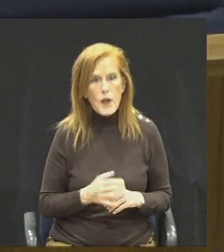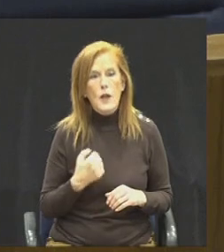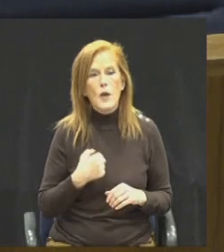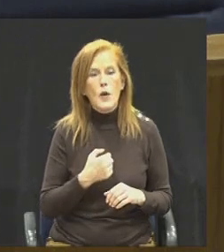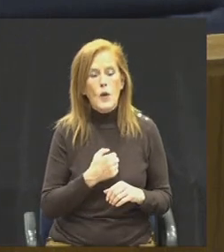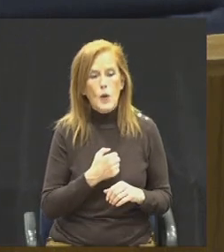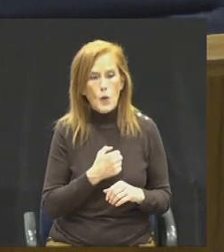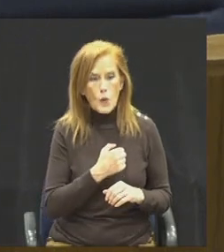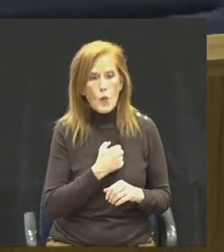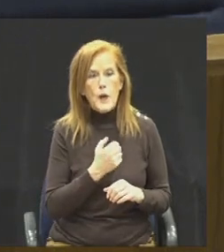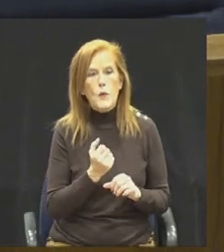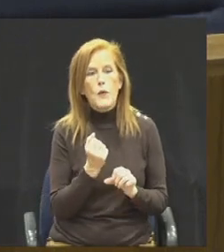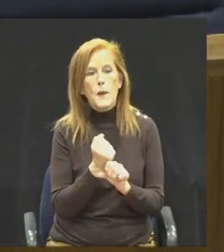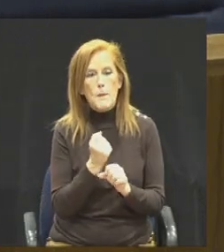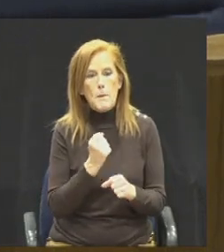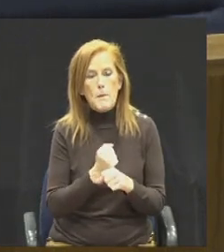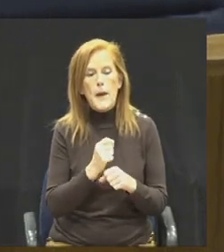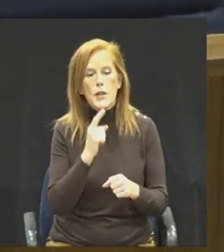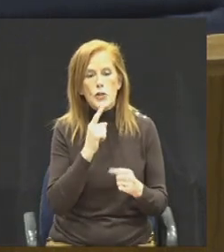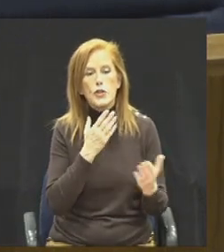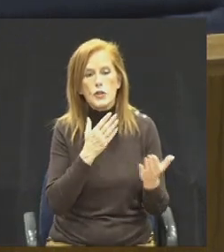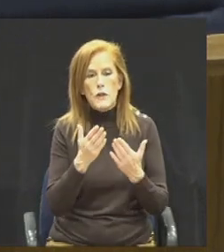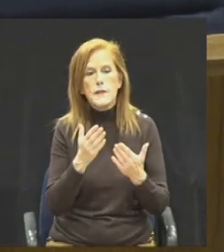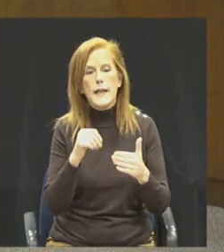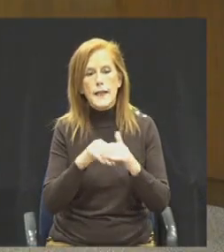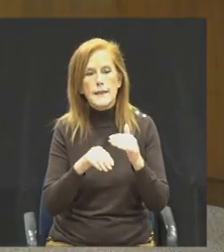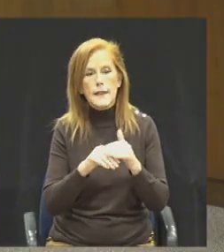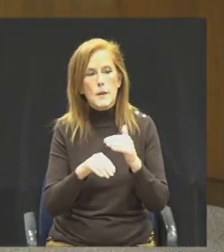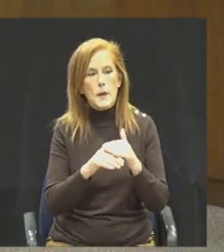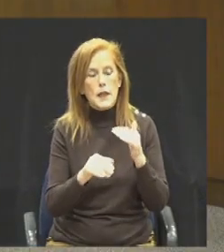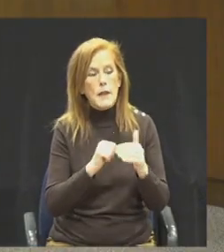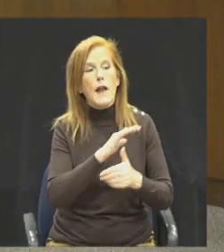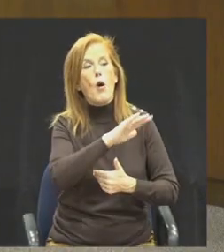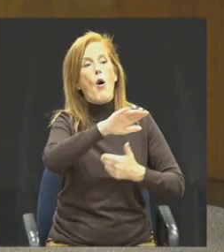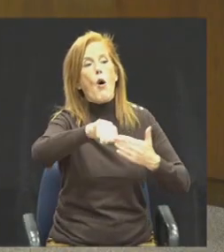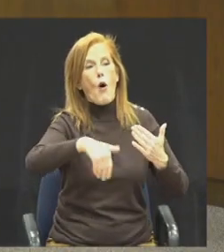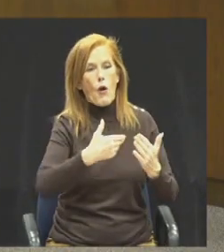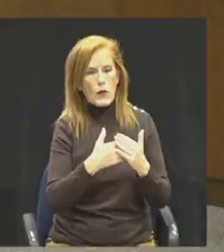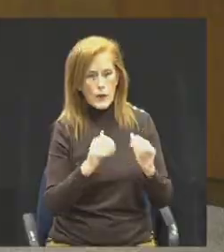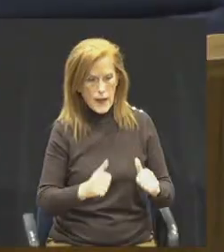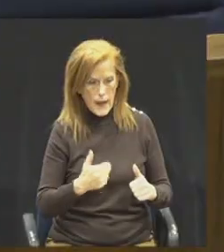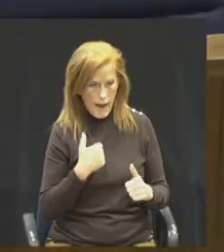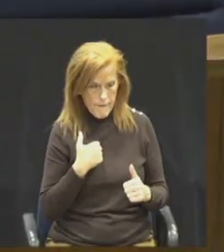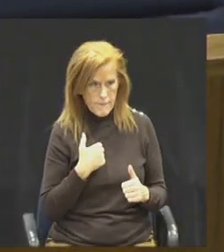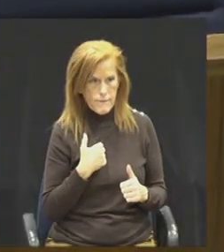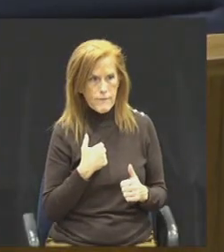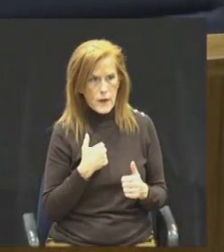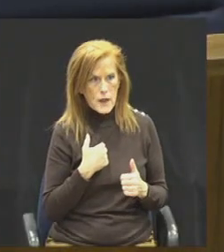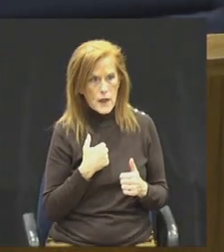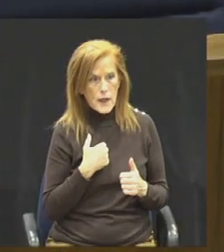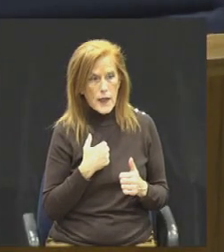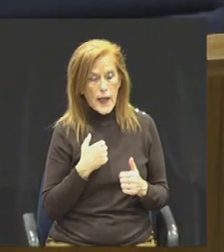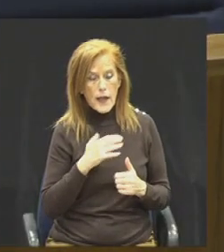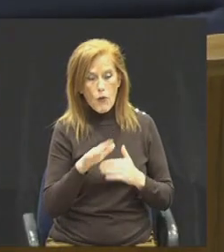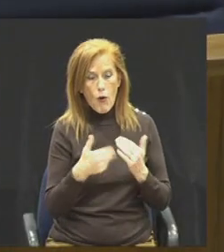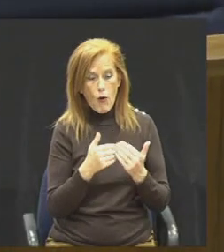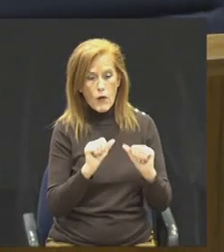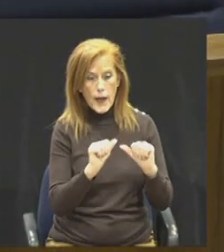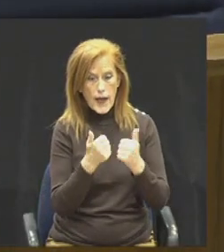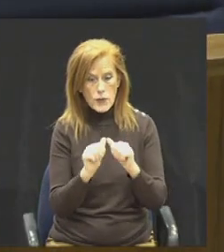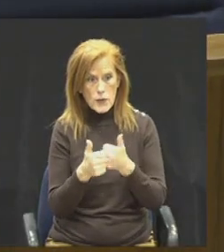that the services and accessibility. Yeah, and make sure that the agencies that